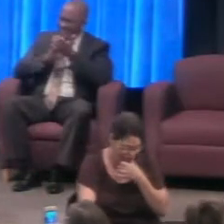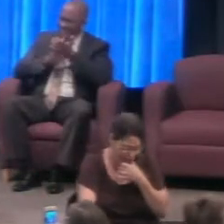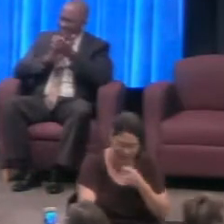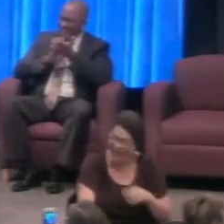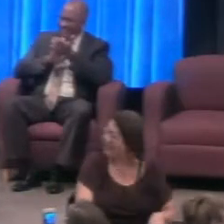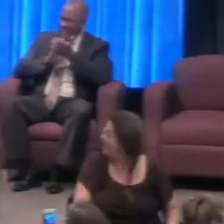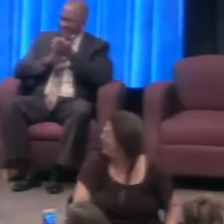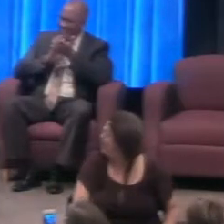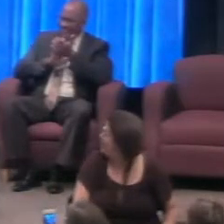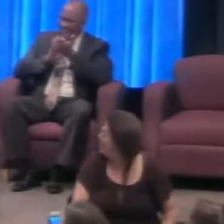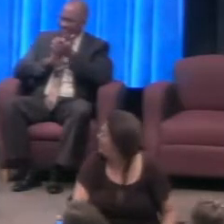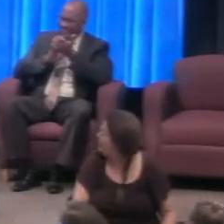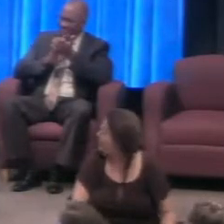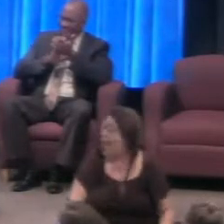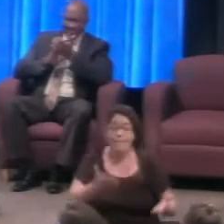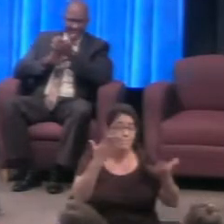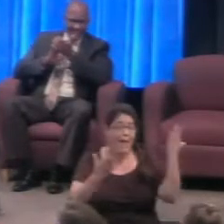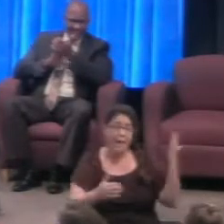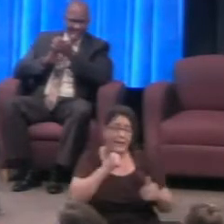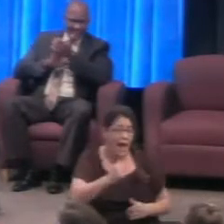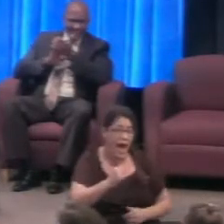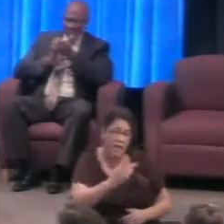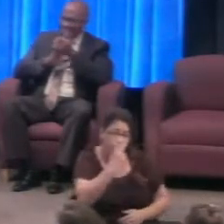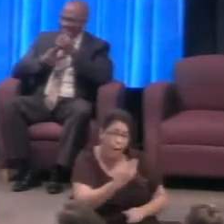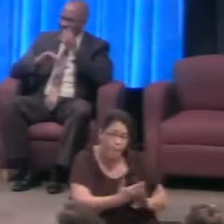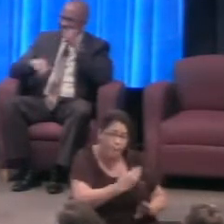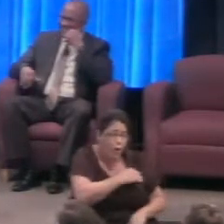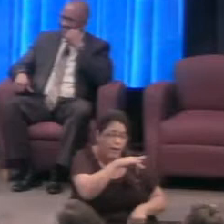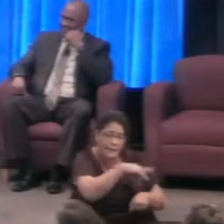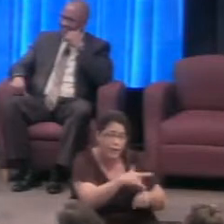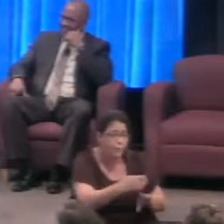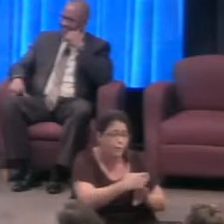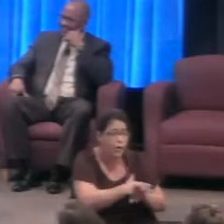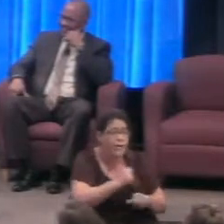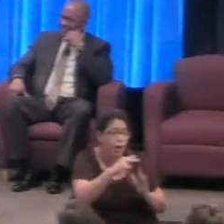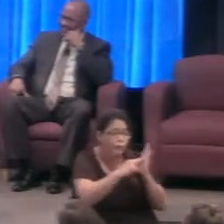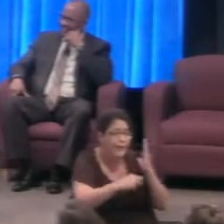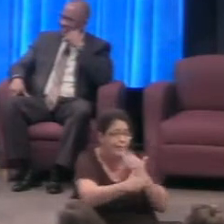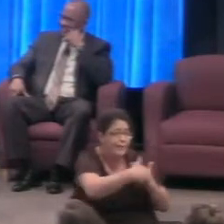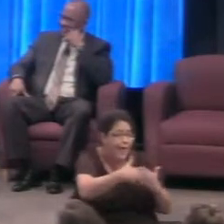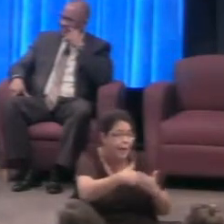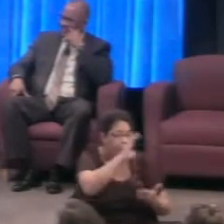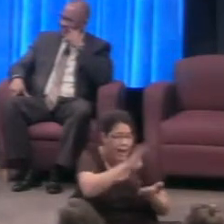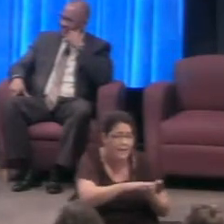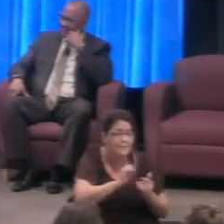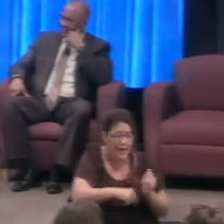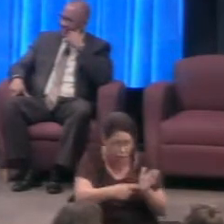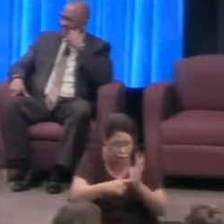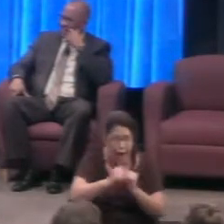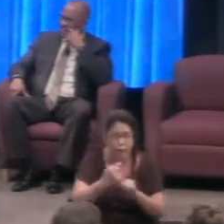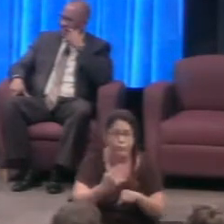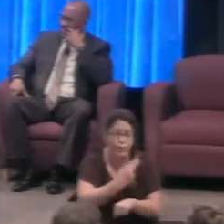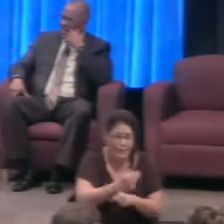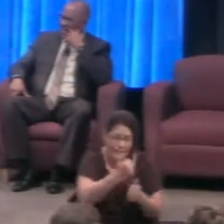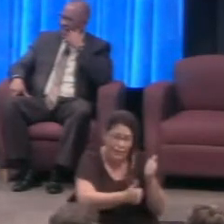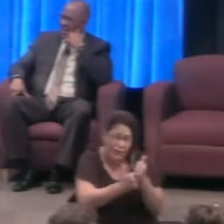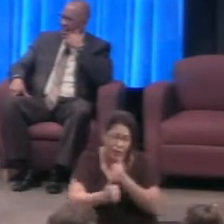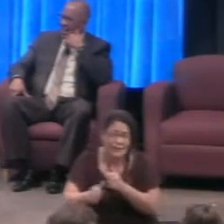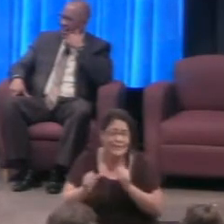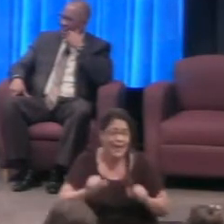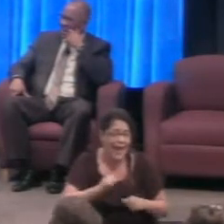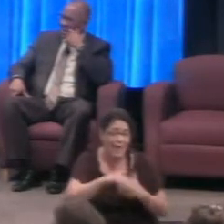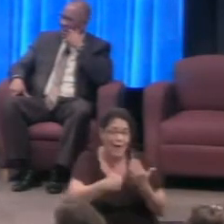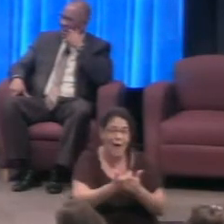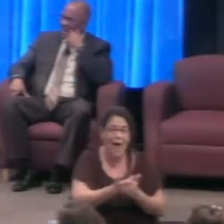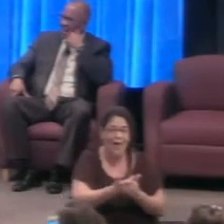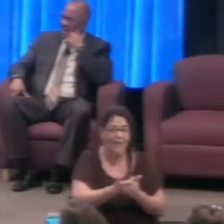So you may not know what some of these things do. You can read the labels. He can probably help you out. So all sorts of cleaning supplies.